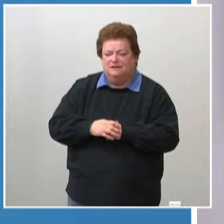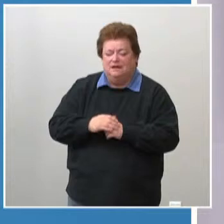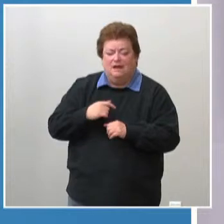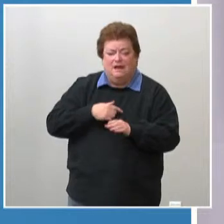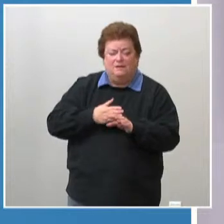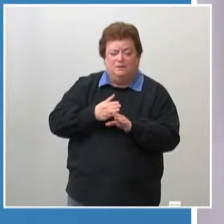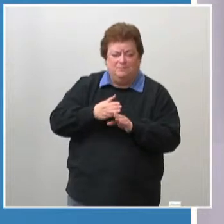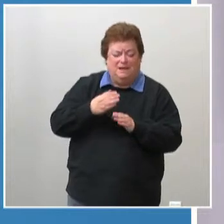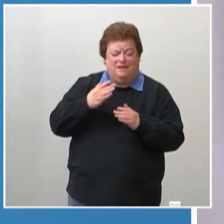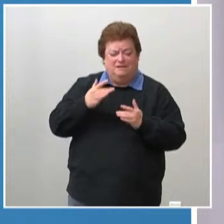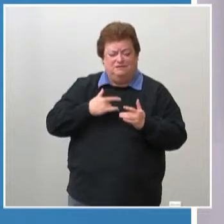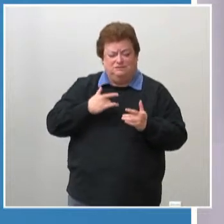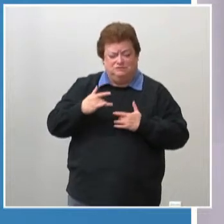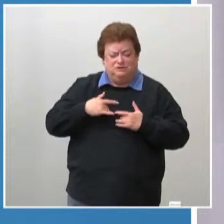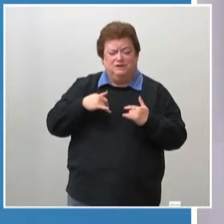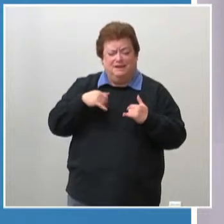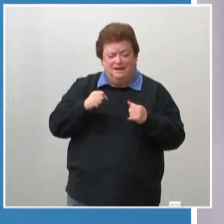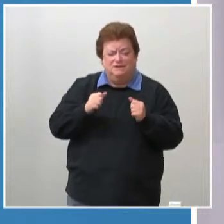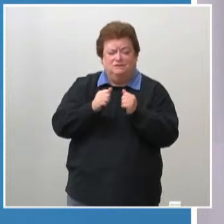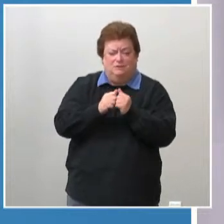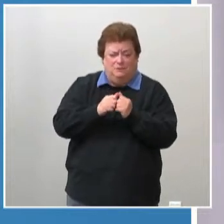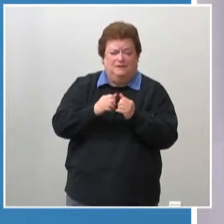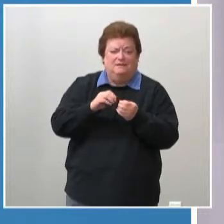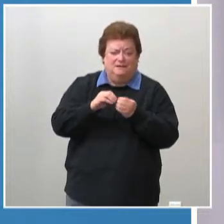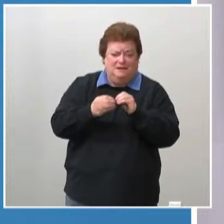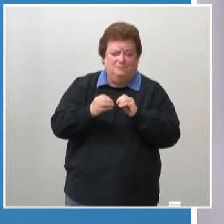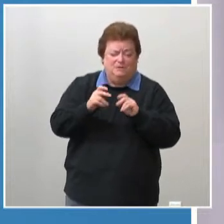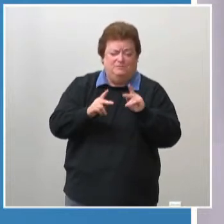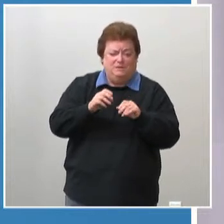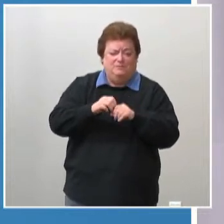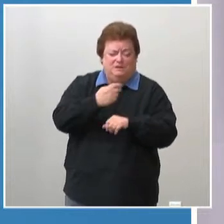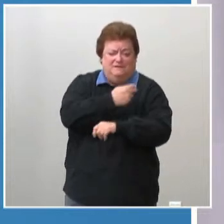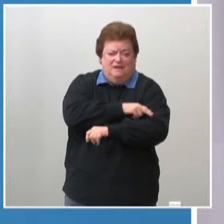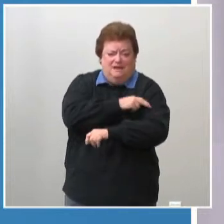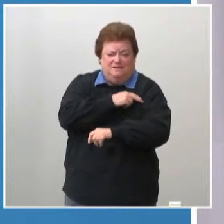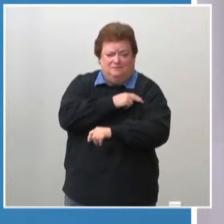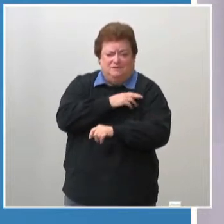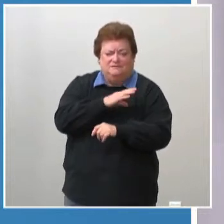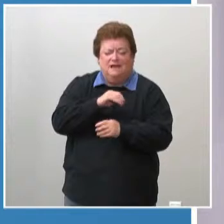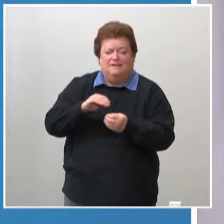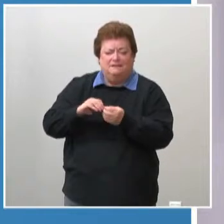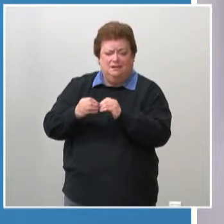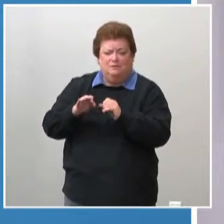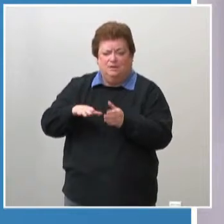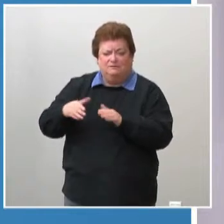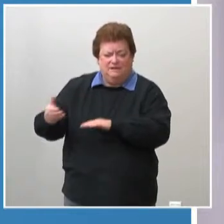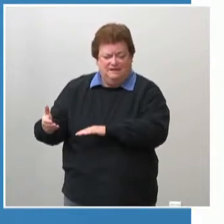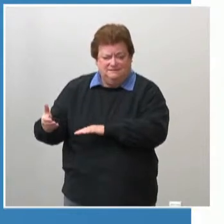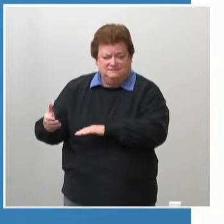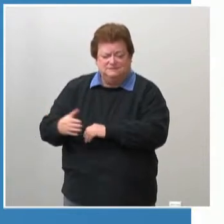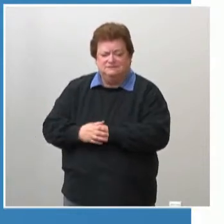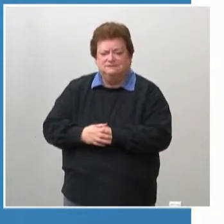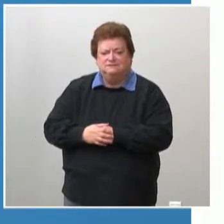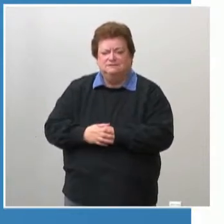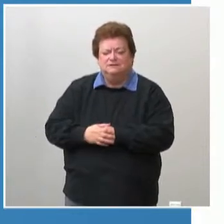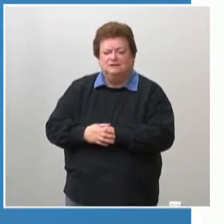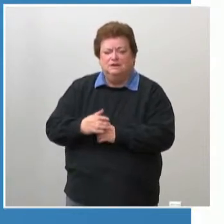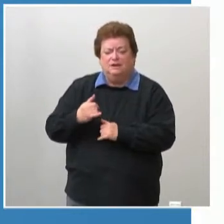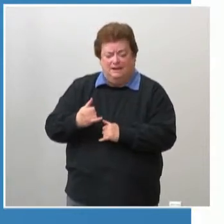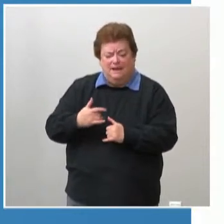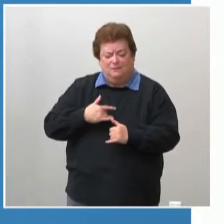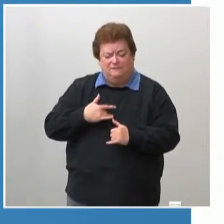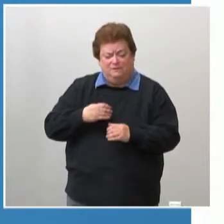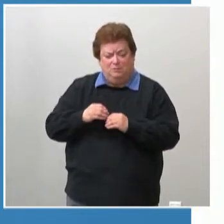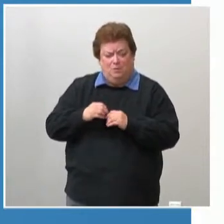concern continued to be the number of people hospitalized with COVID-19 and the number of deaths. We're encouraged to report